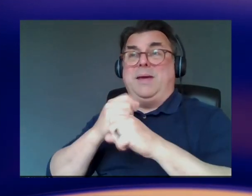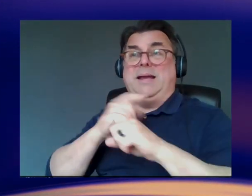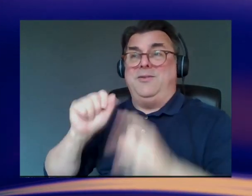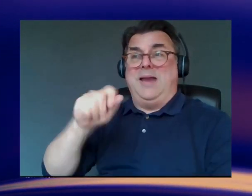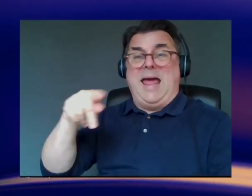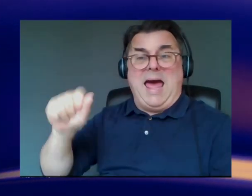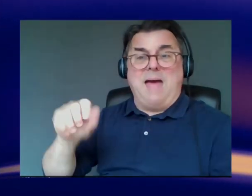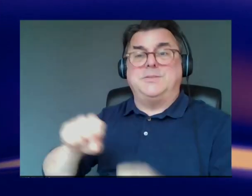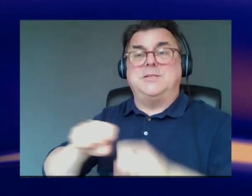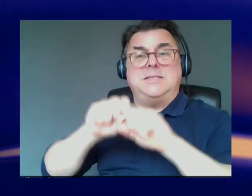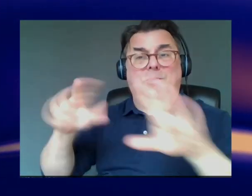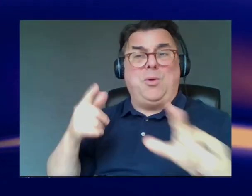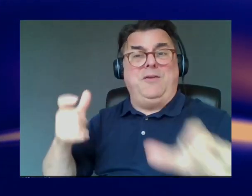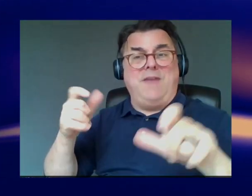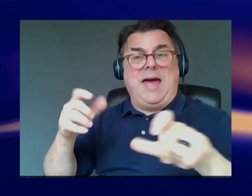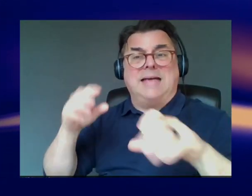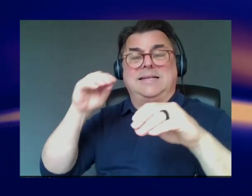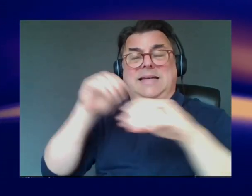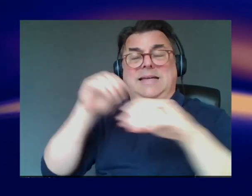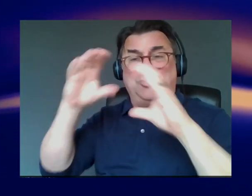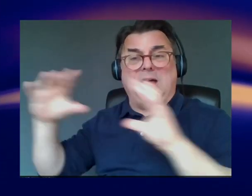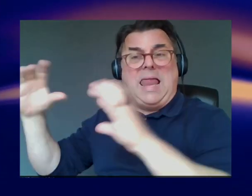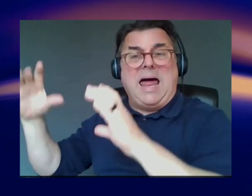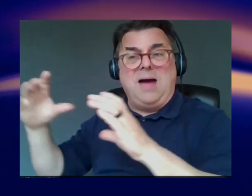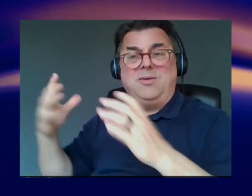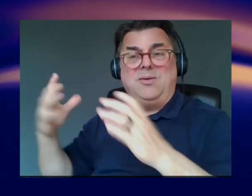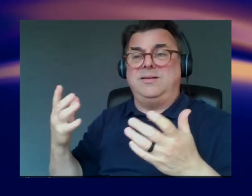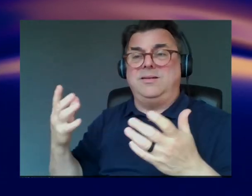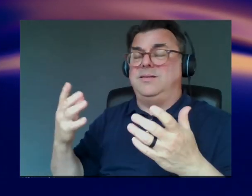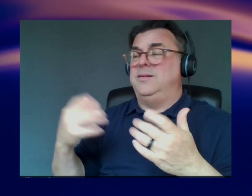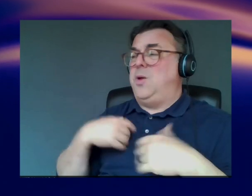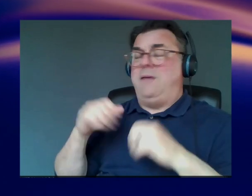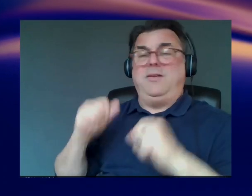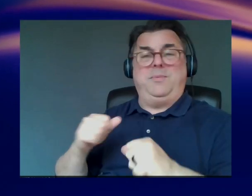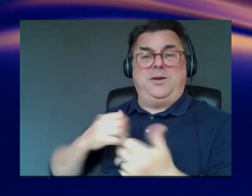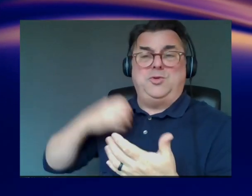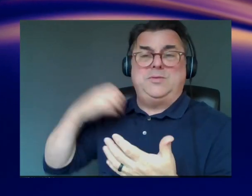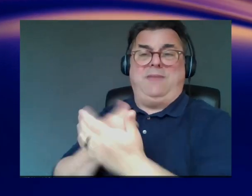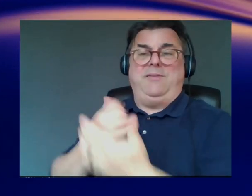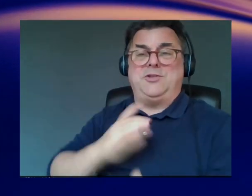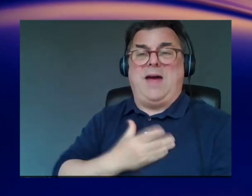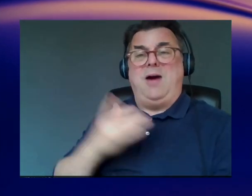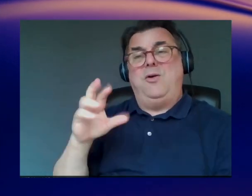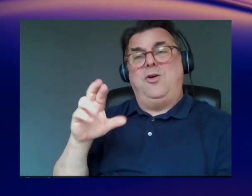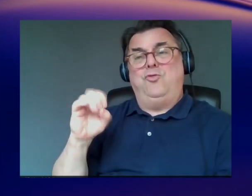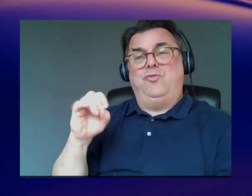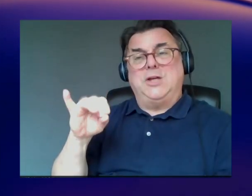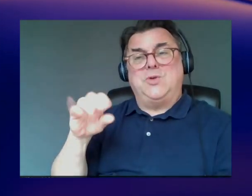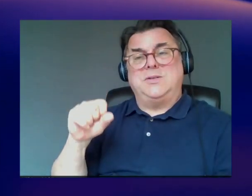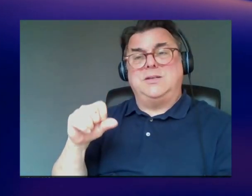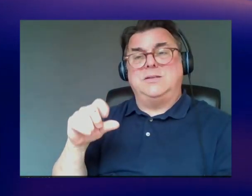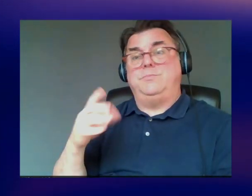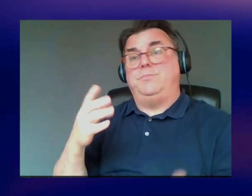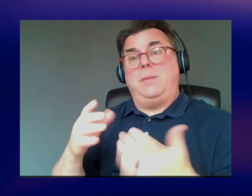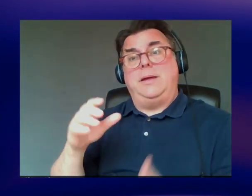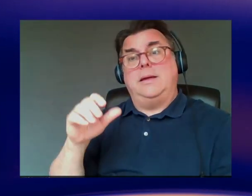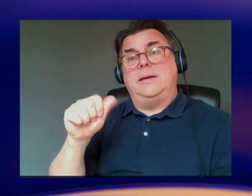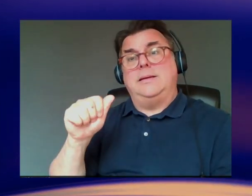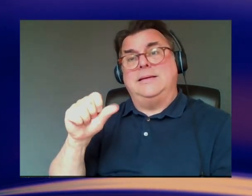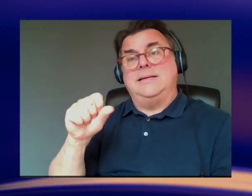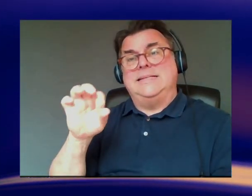certifications individually has increased my knowledge. And the more certifications that I get, it's not just because I'm a cert junkie. I am a cert junkie without a